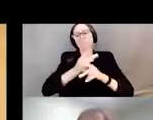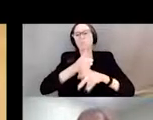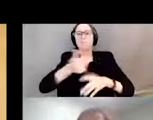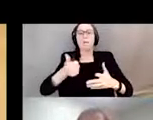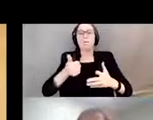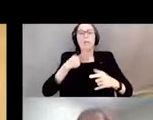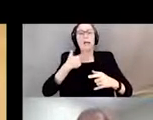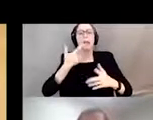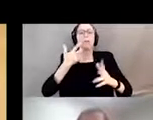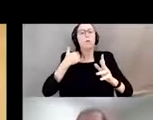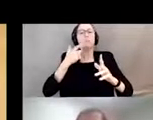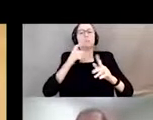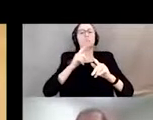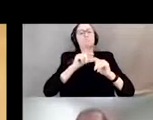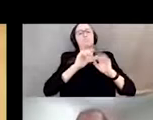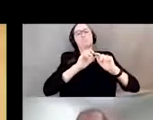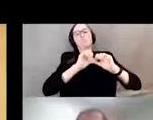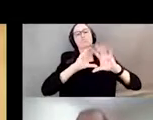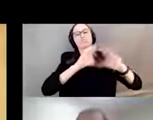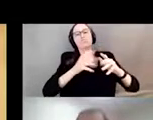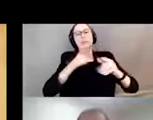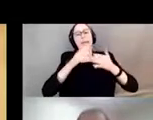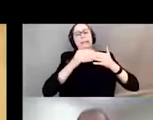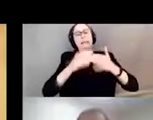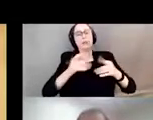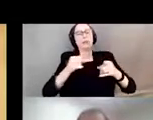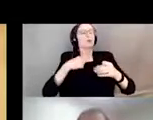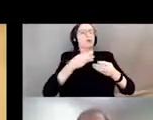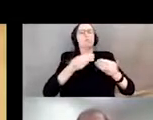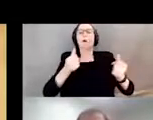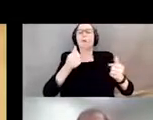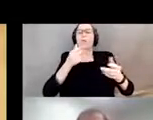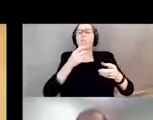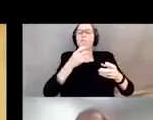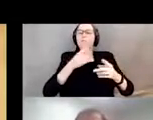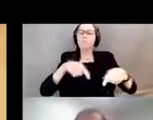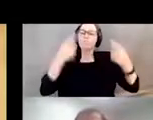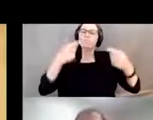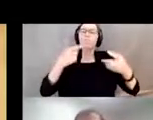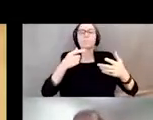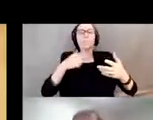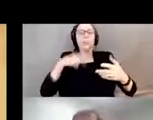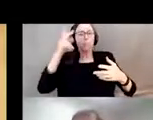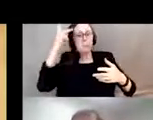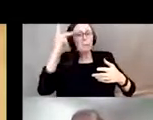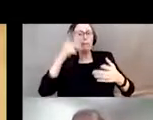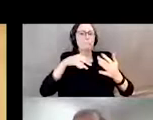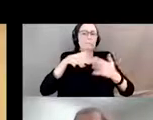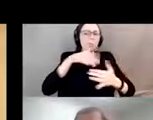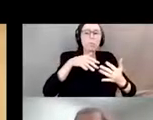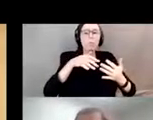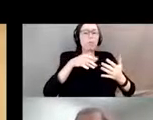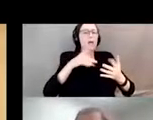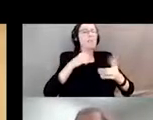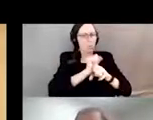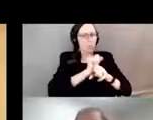elders to solve any disputes, whether it's economic, political, social. They work within